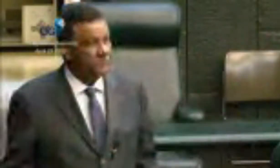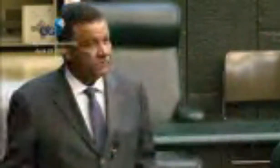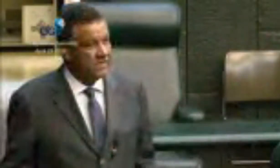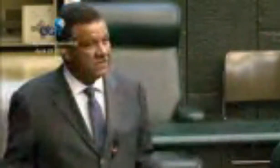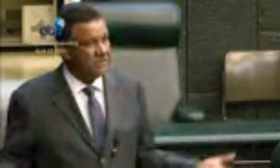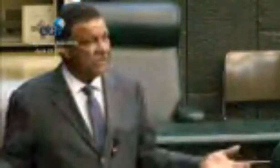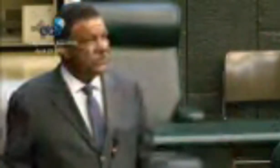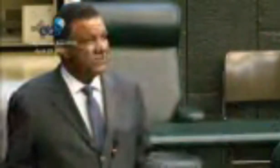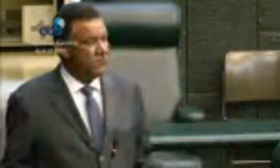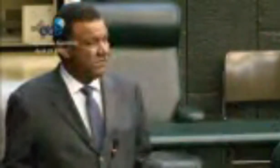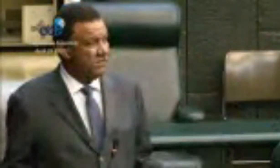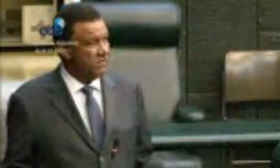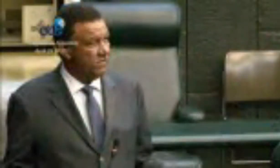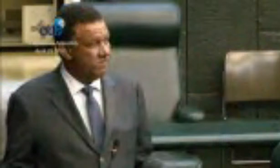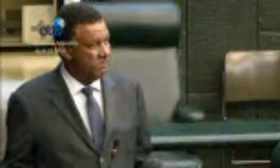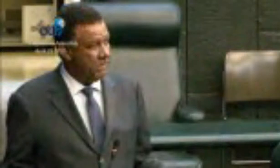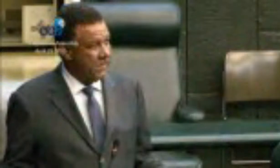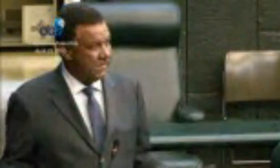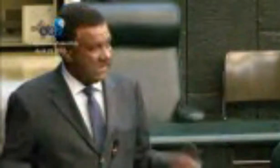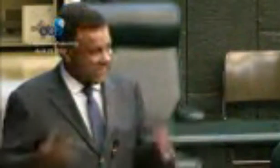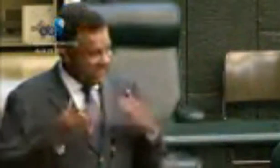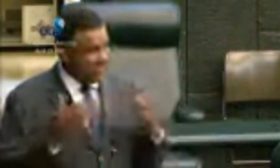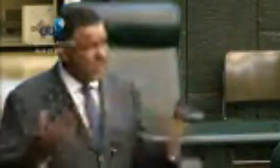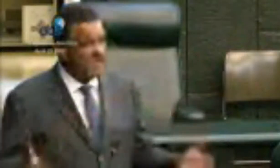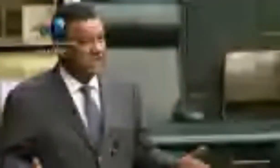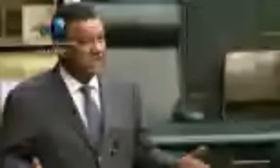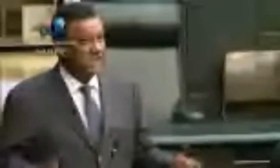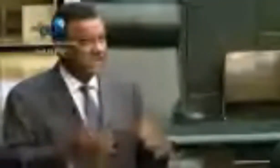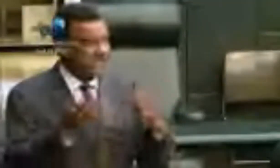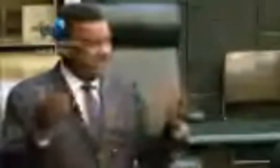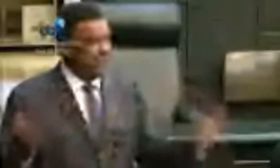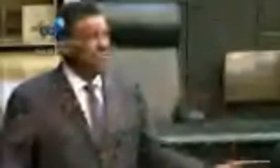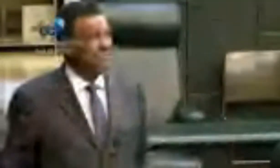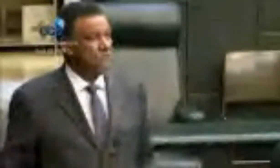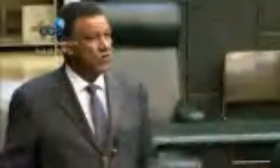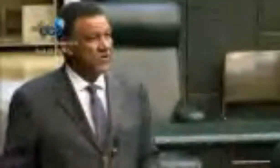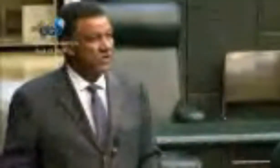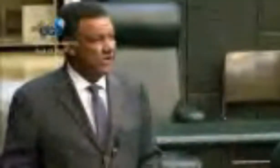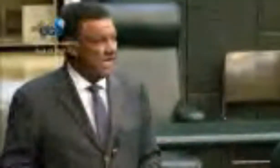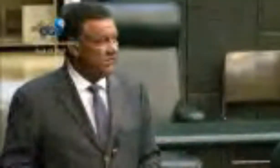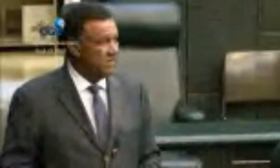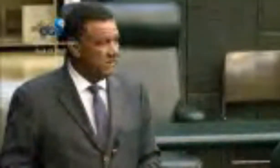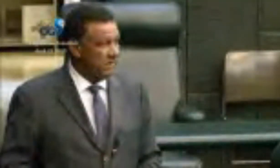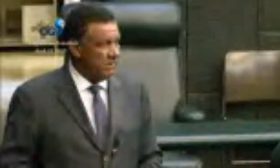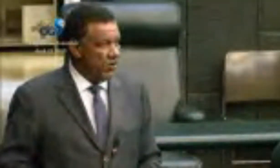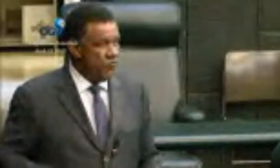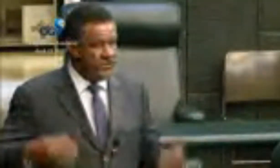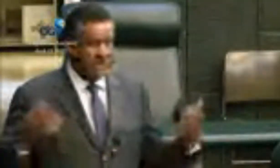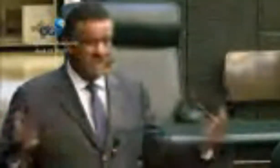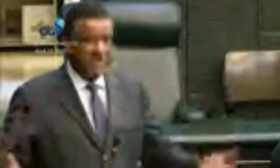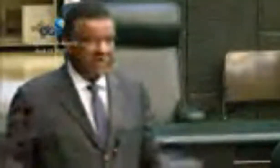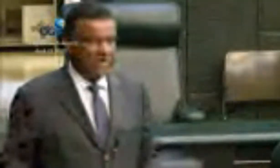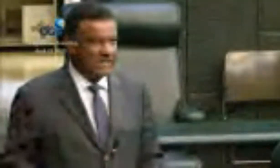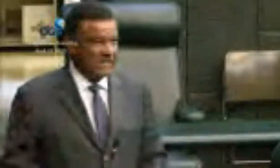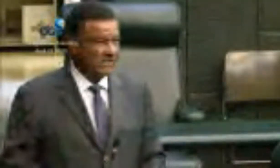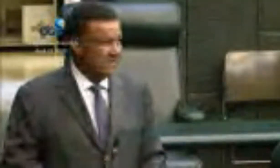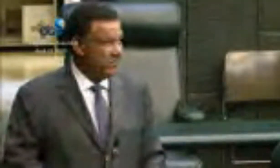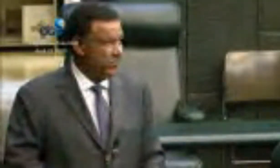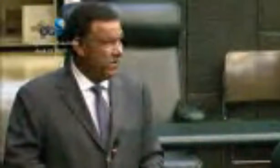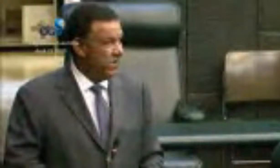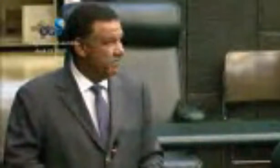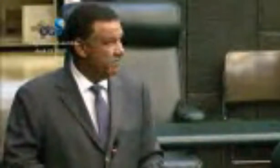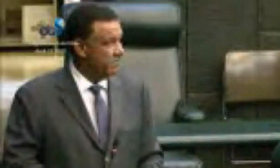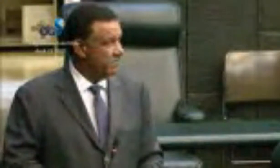Get everybody tested. I know we're working on that. Hundreds of them have been tested already, especially